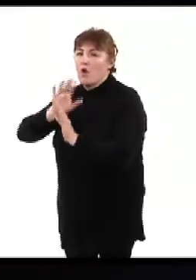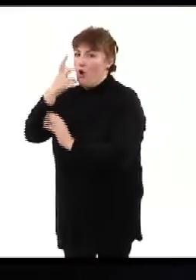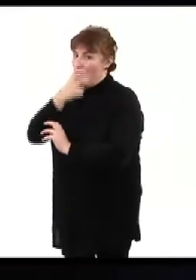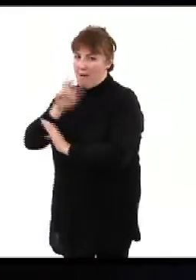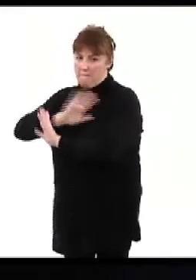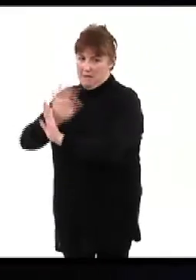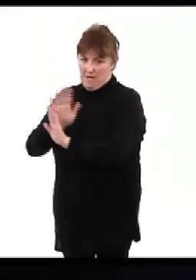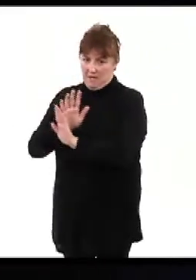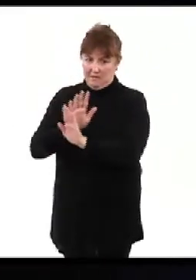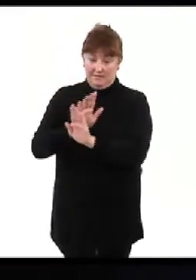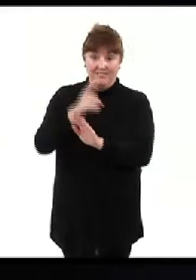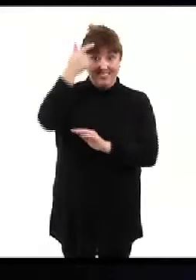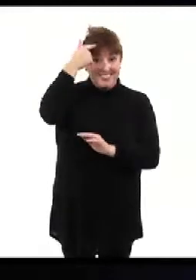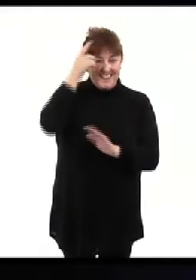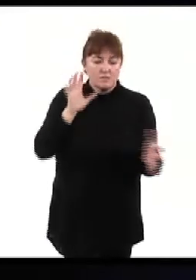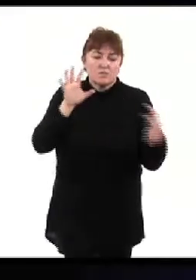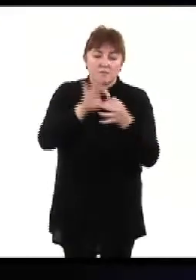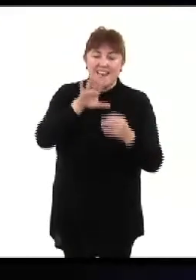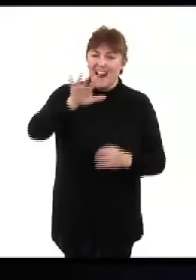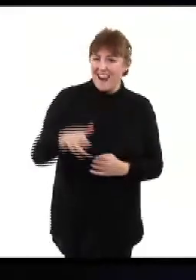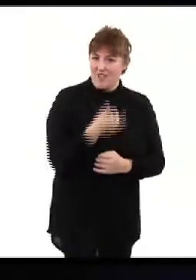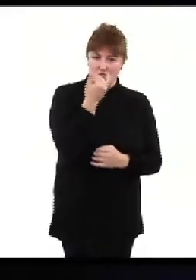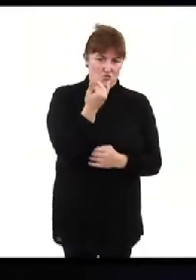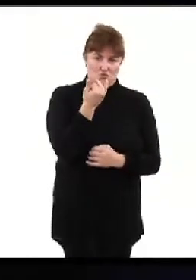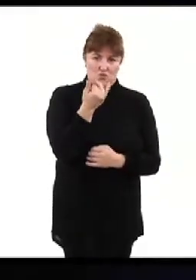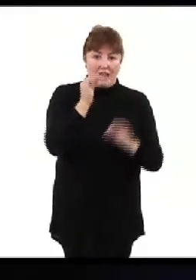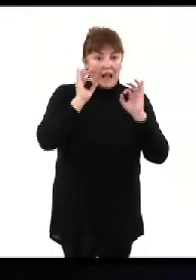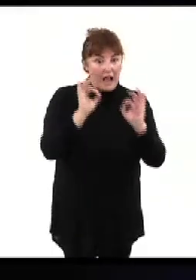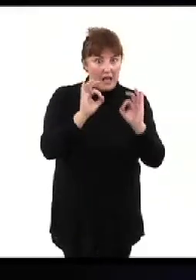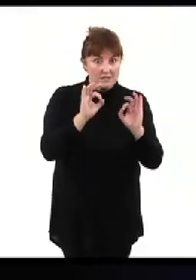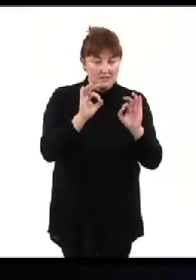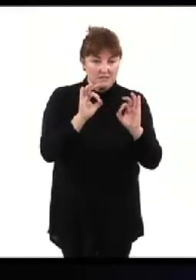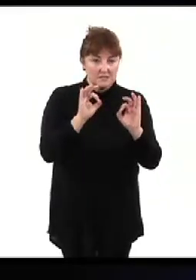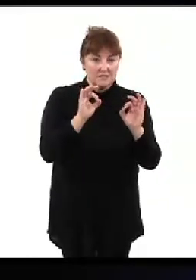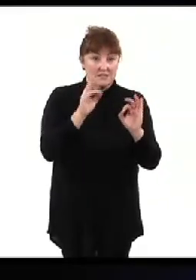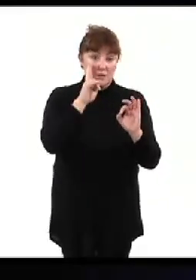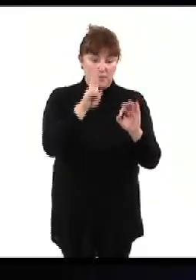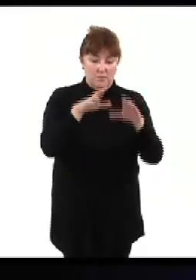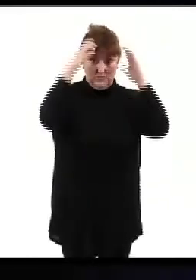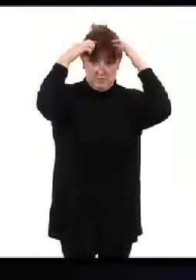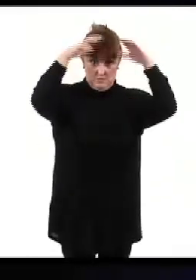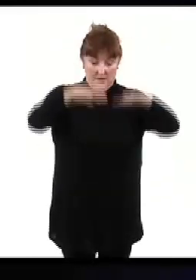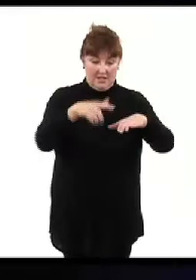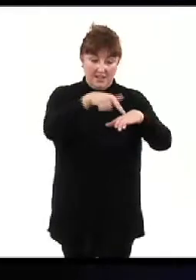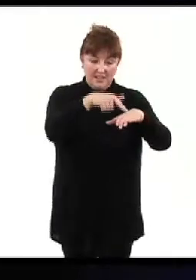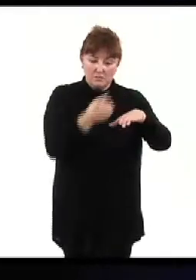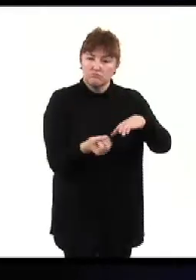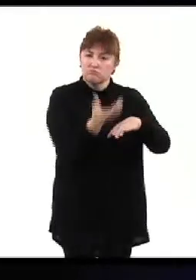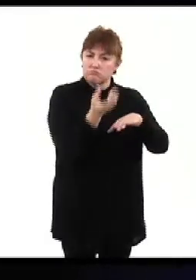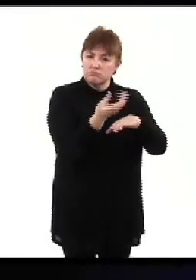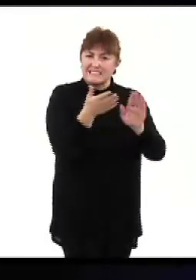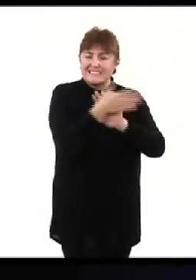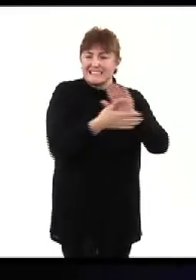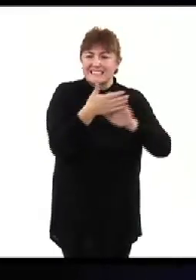sign processing in general. Just like the language hemisphere, the left hemisphere for spoken language is the hemisphere that's involved